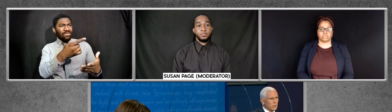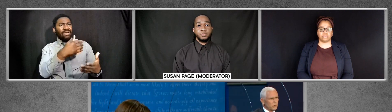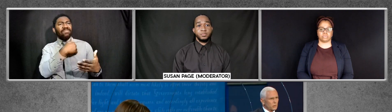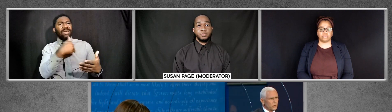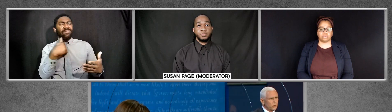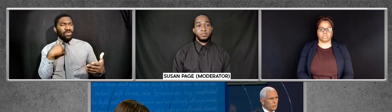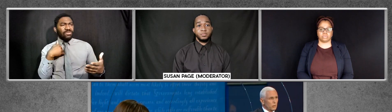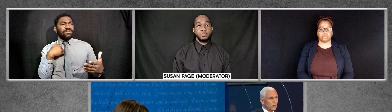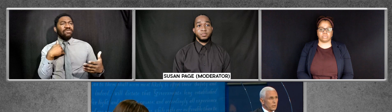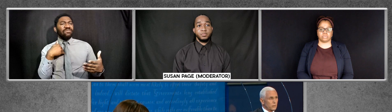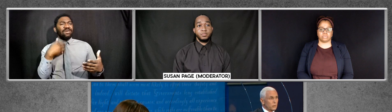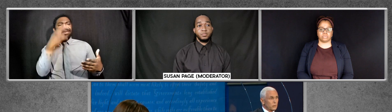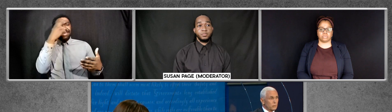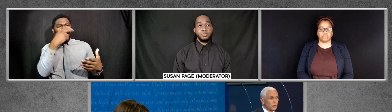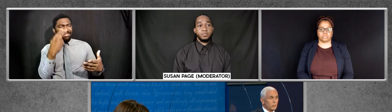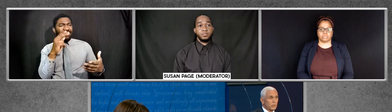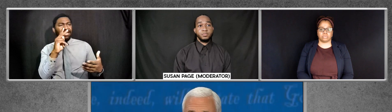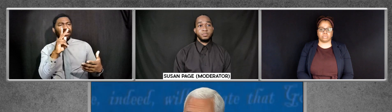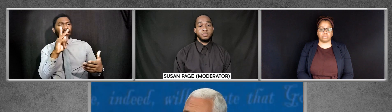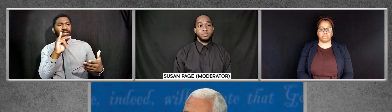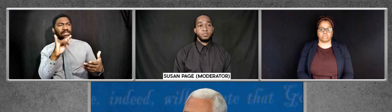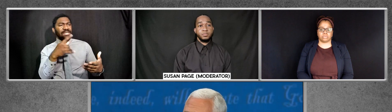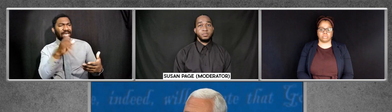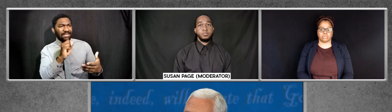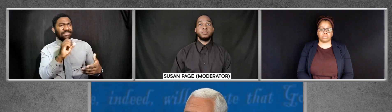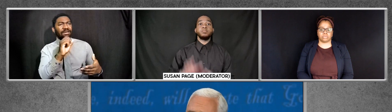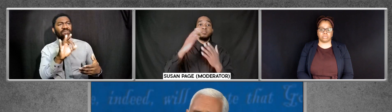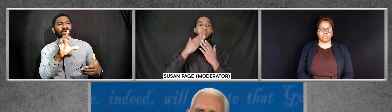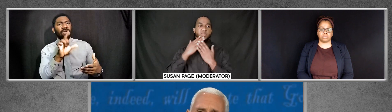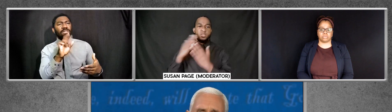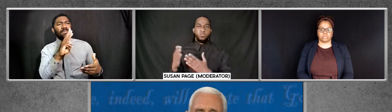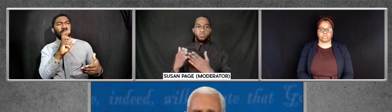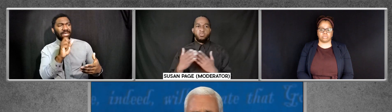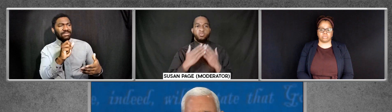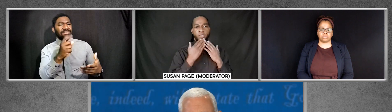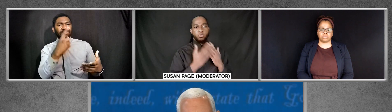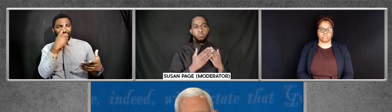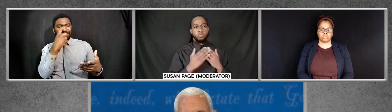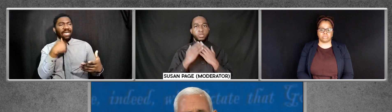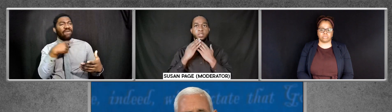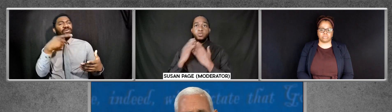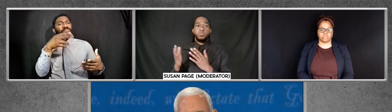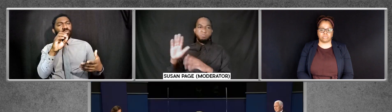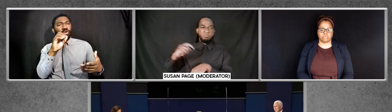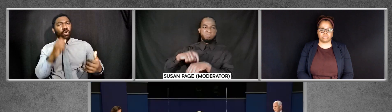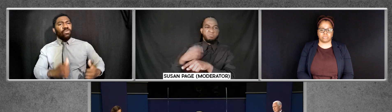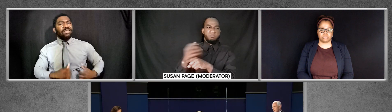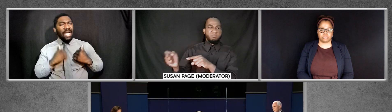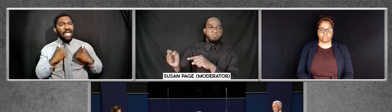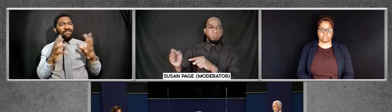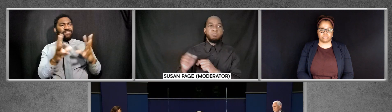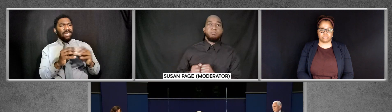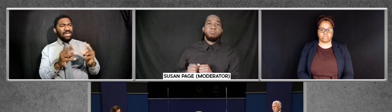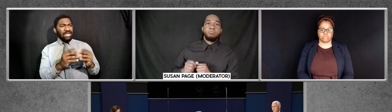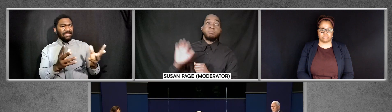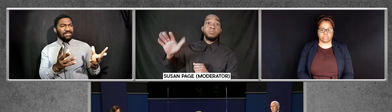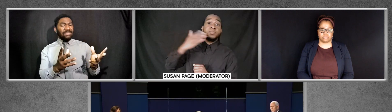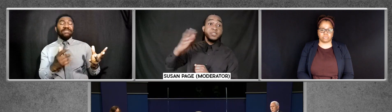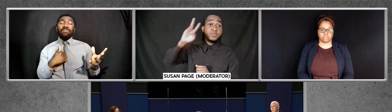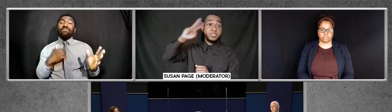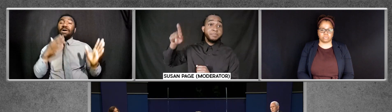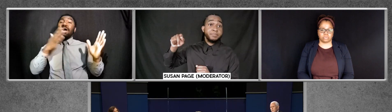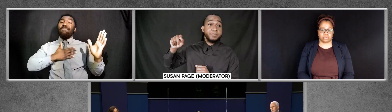Knights of Columbus holds pro-life views and pro-marriage views. Thank you, Vice President Pence. So Your my time hope is is up. that when the hearing takes place, Thank you, Vice President Pence. that Judge